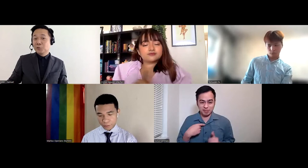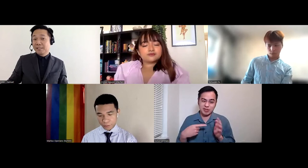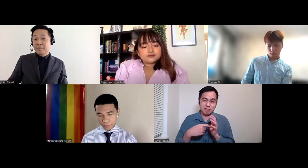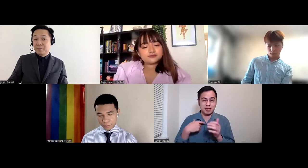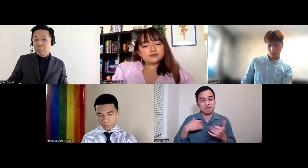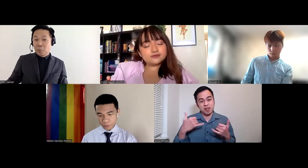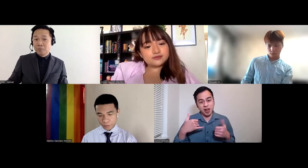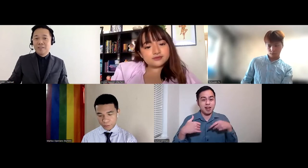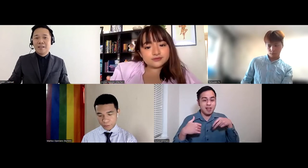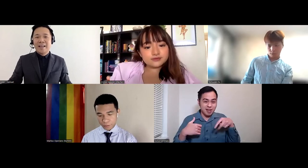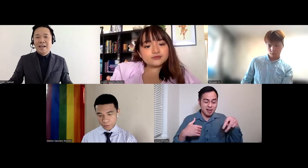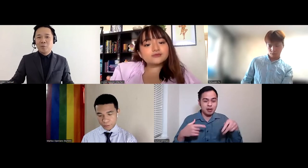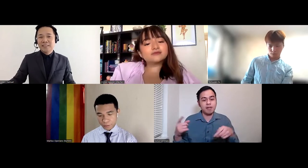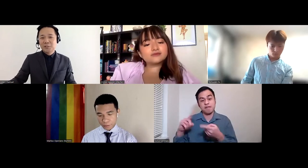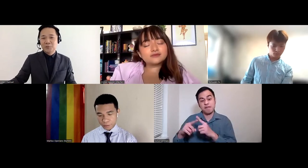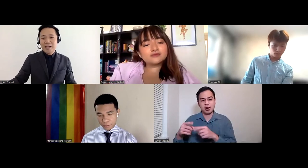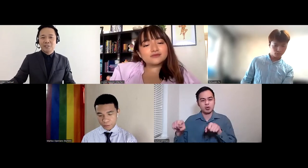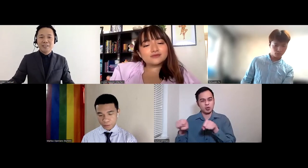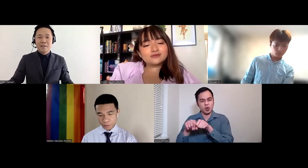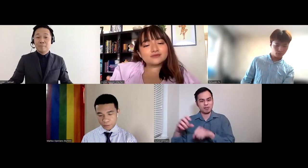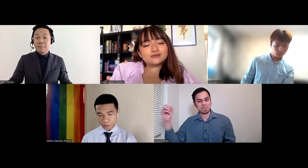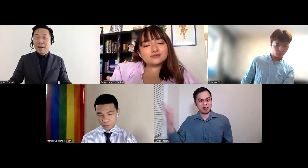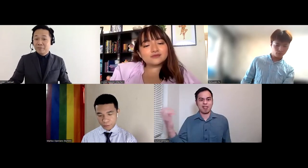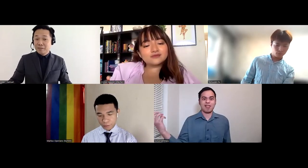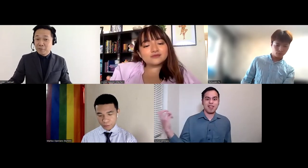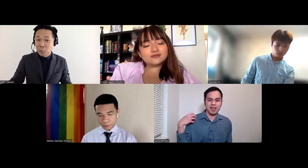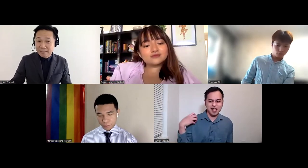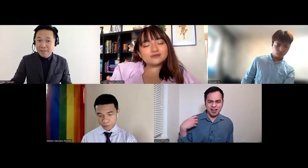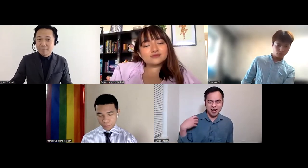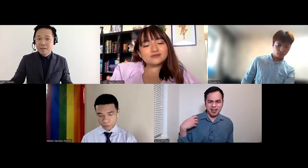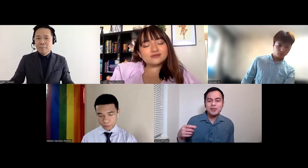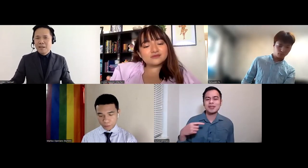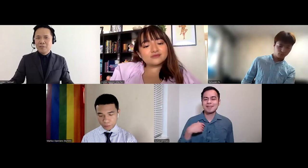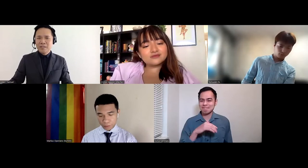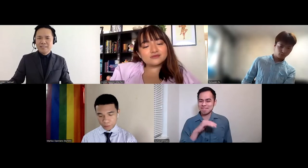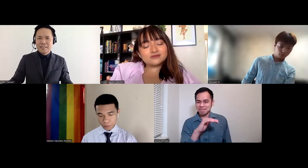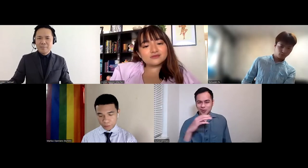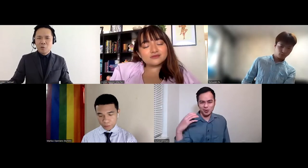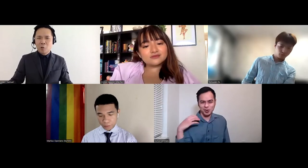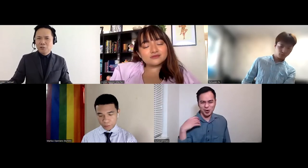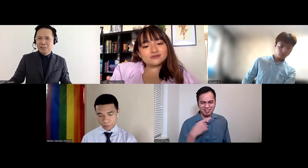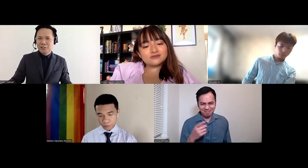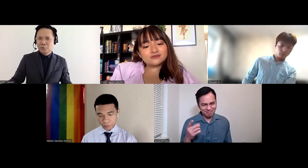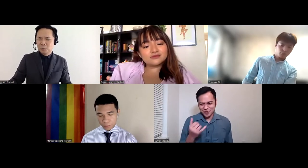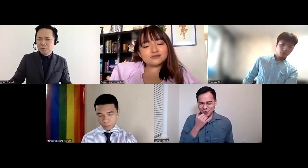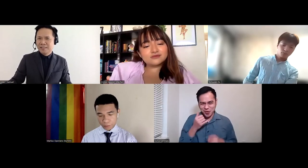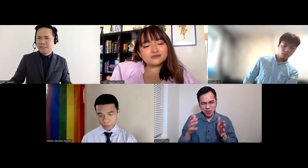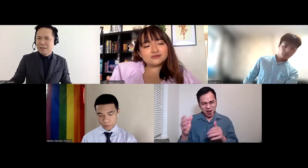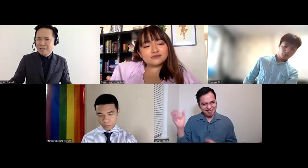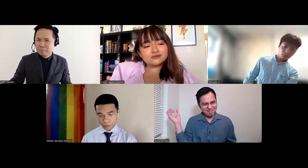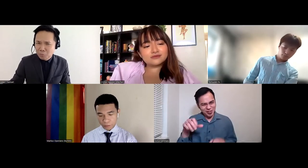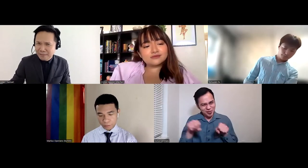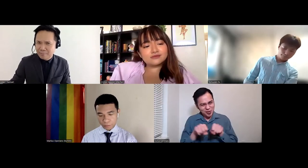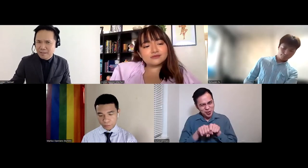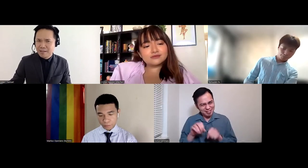was interested in football, and I wanted to actually be part of a football team. But during the team, the coach actually threw a